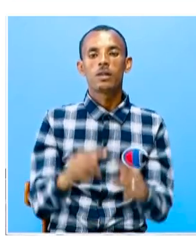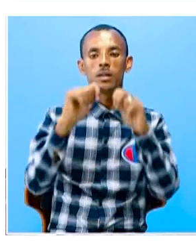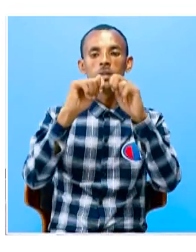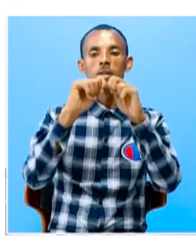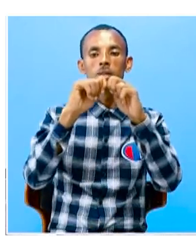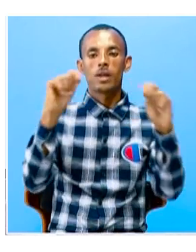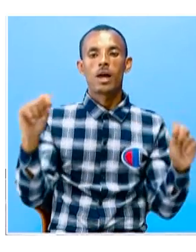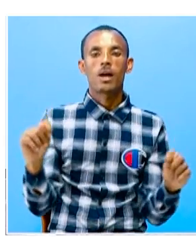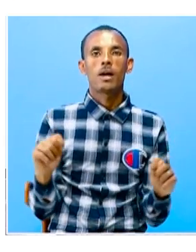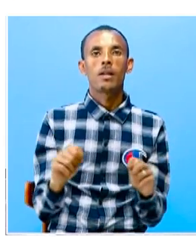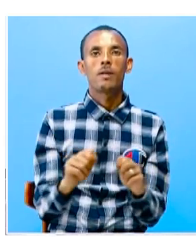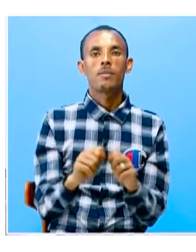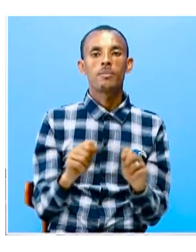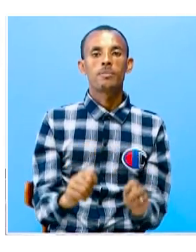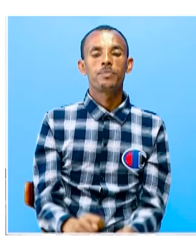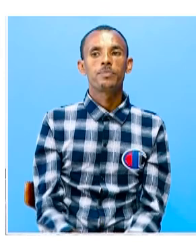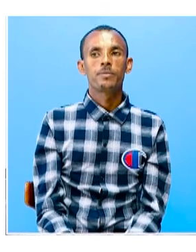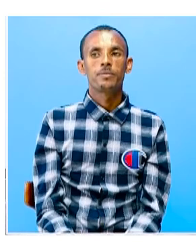triangles.